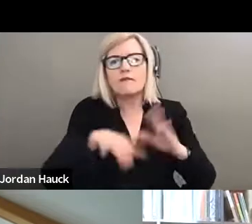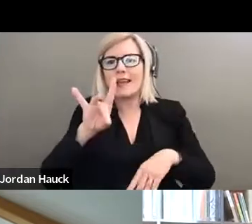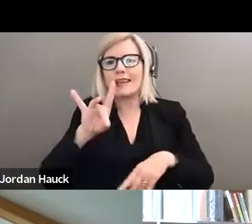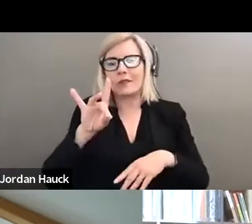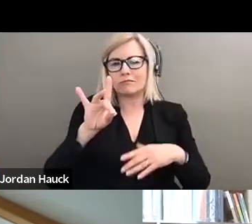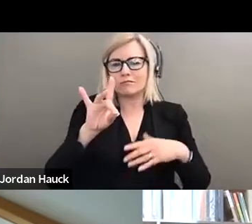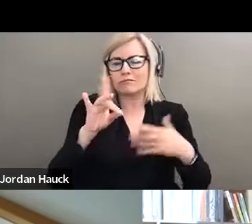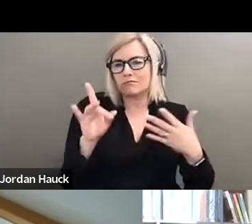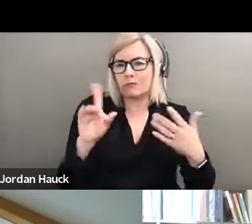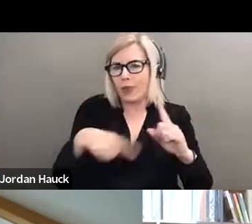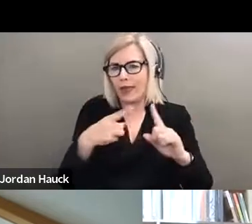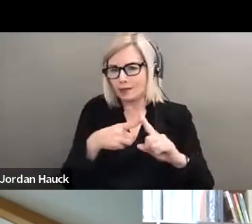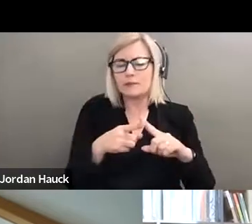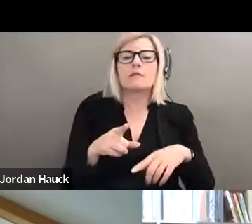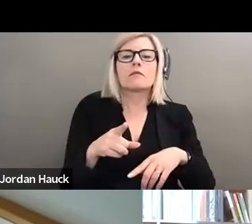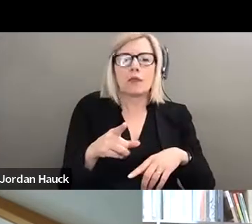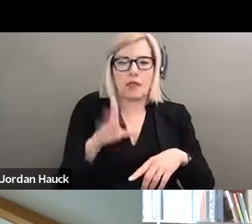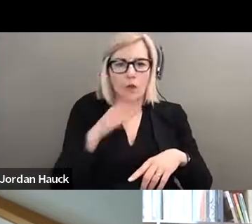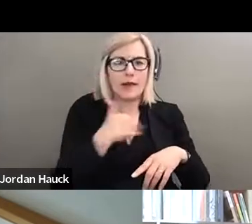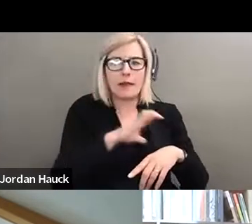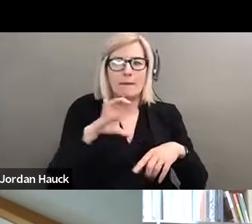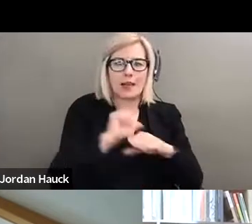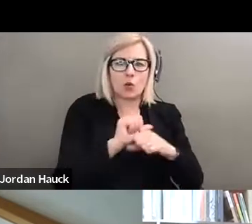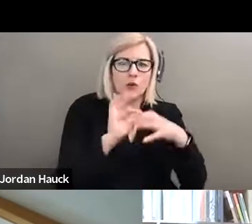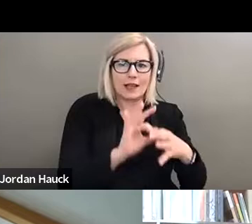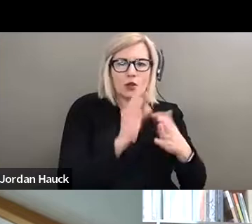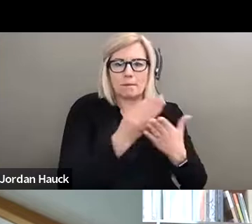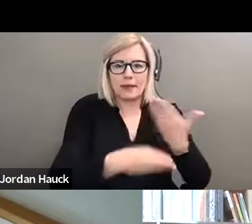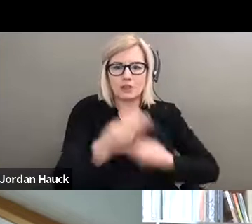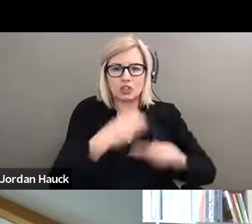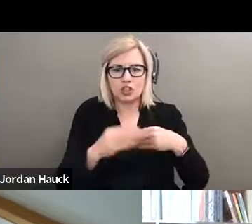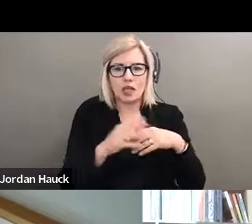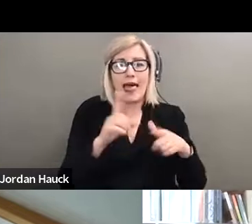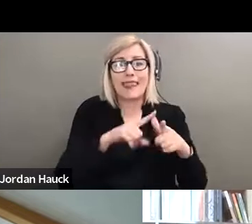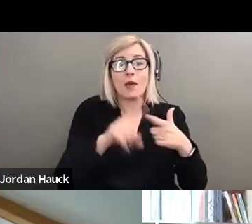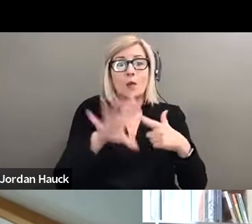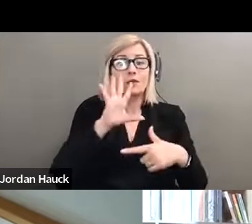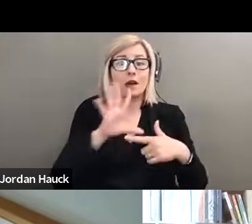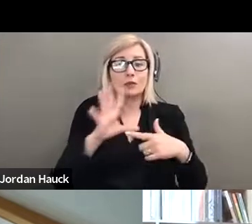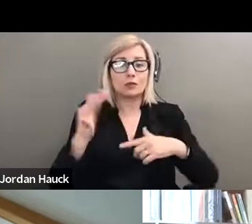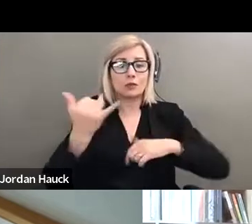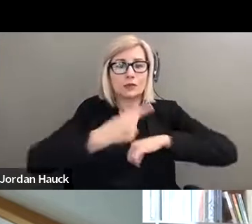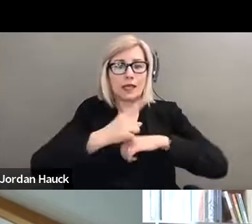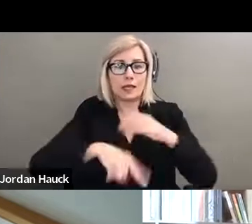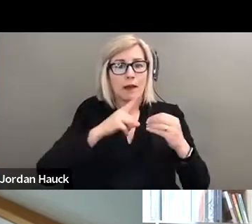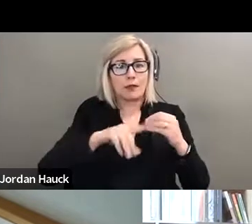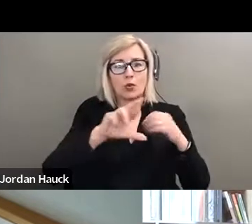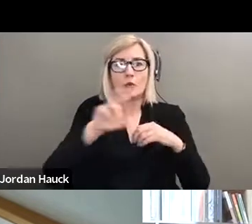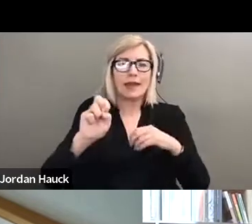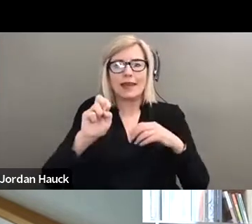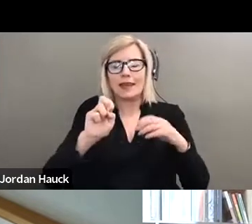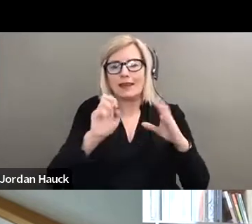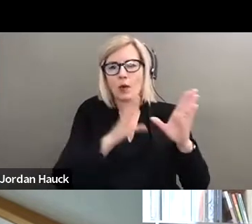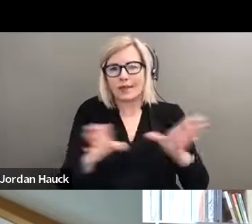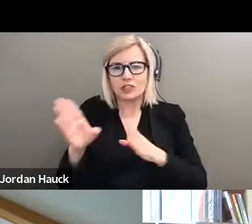calendar. There will be some committee work around budgets, and then we are going to talk today about the reorganization of DHS and Iowa Public